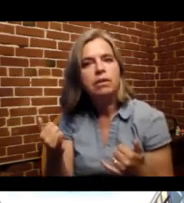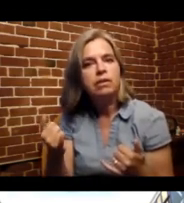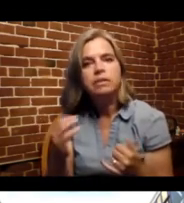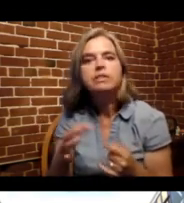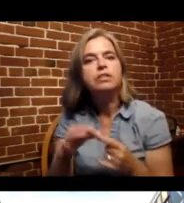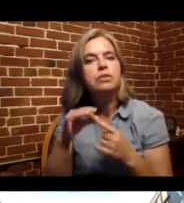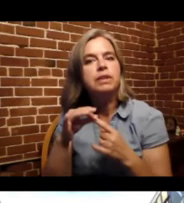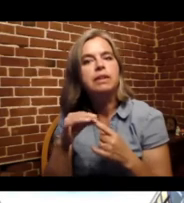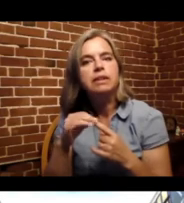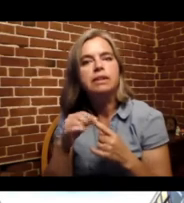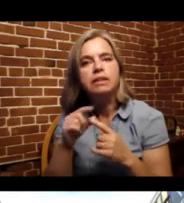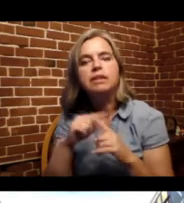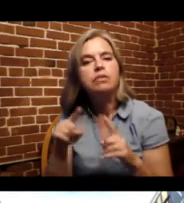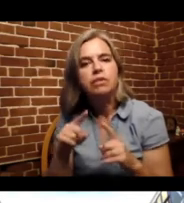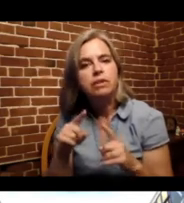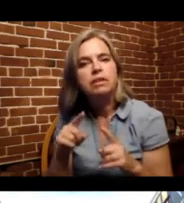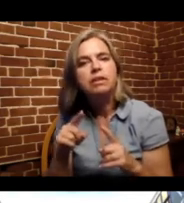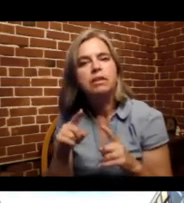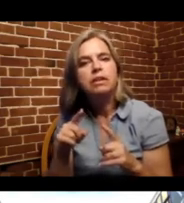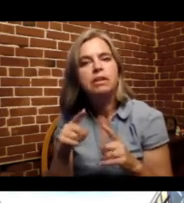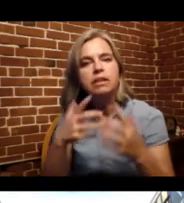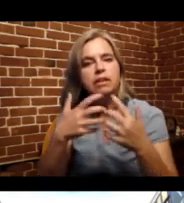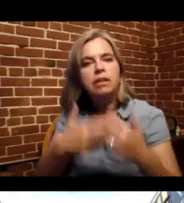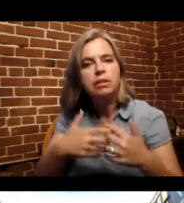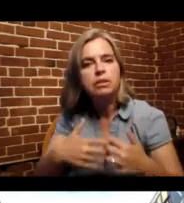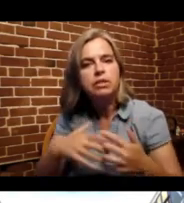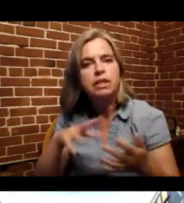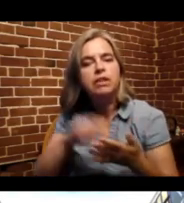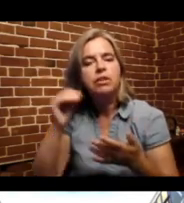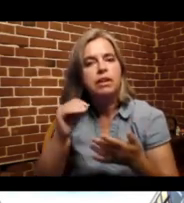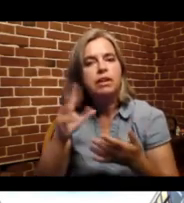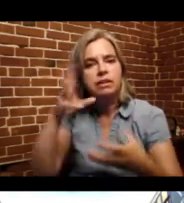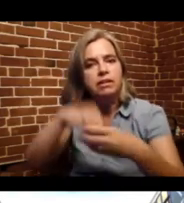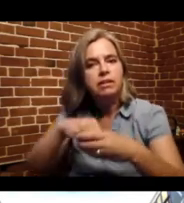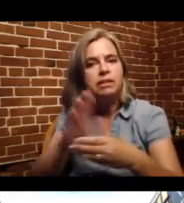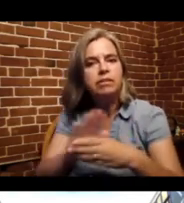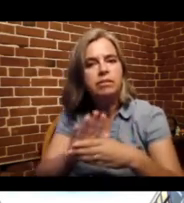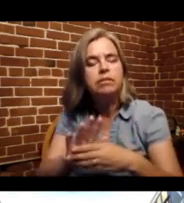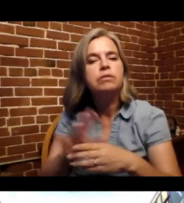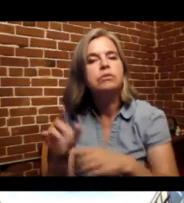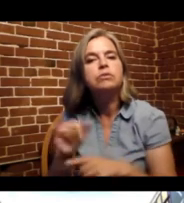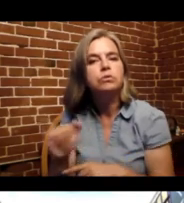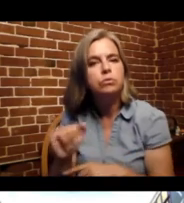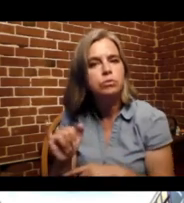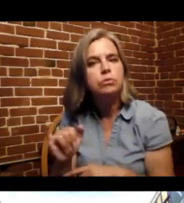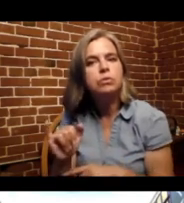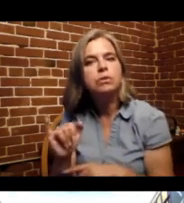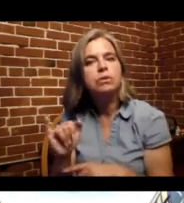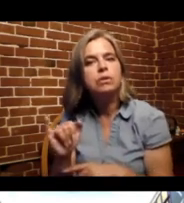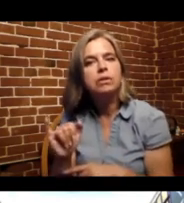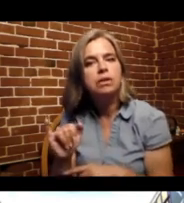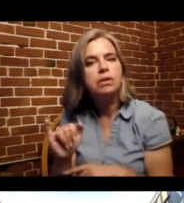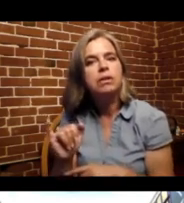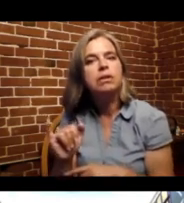wasn't necessarily captured by film. It's the machine learning is a part of the film as well. And so you're seeing things that you would not see in